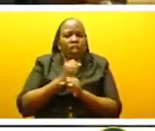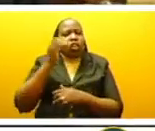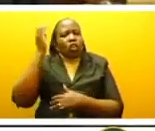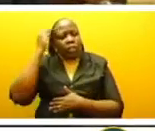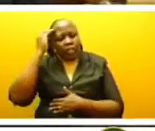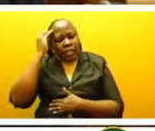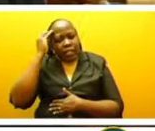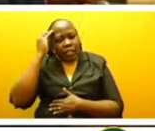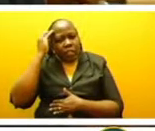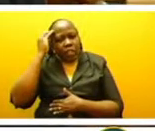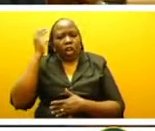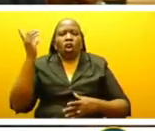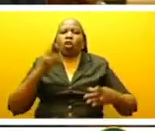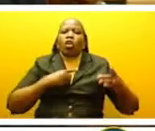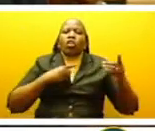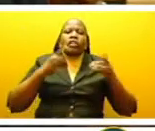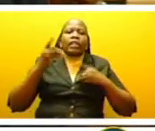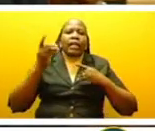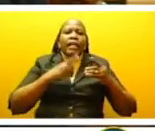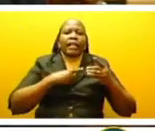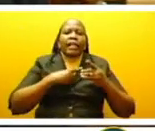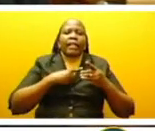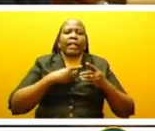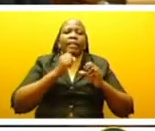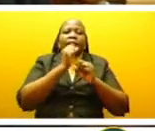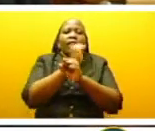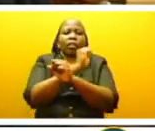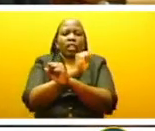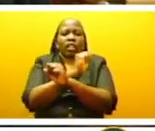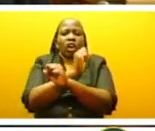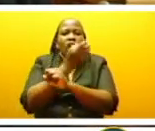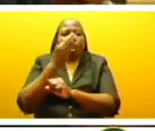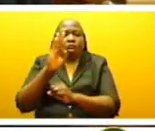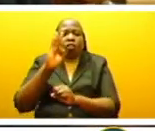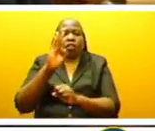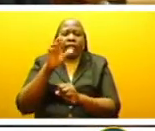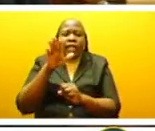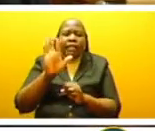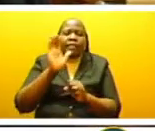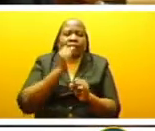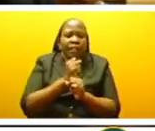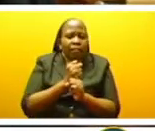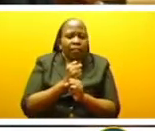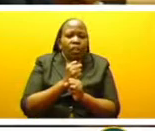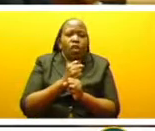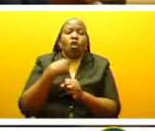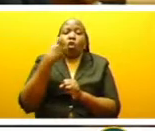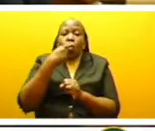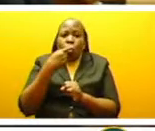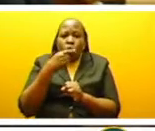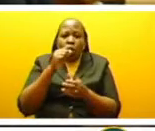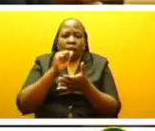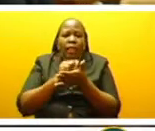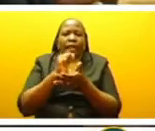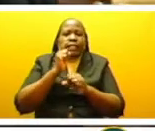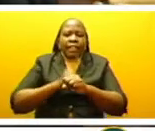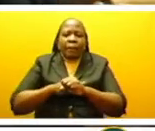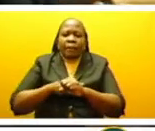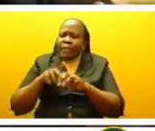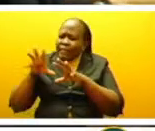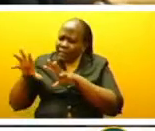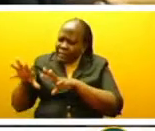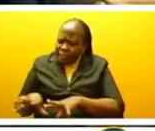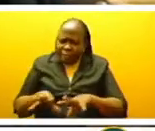concerning security of his staff, who at that particular point in time were suffering